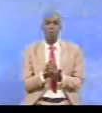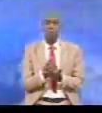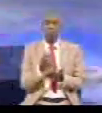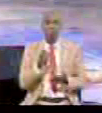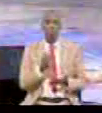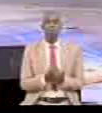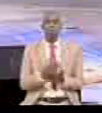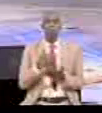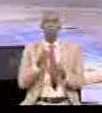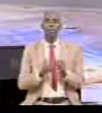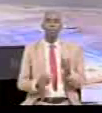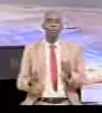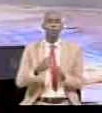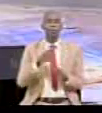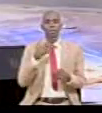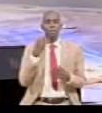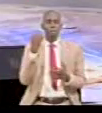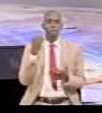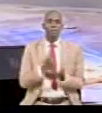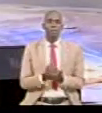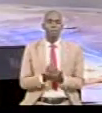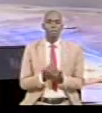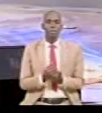Amen. And everybody said,